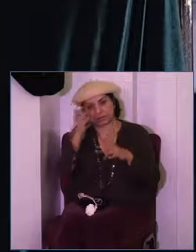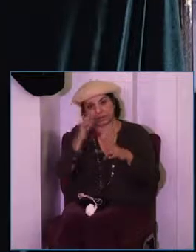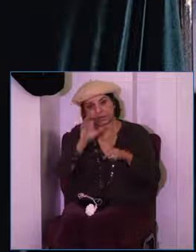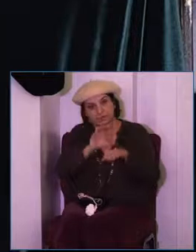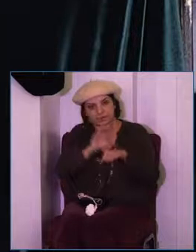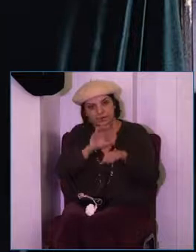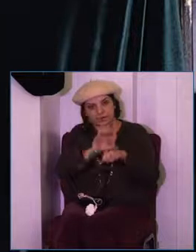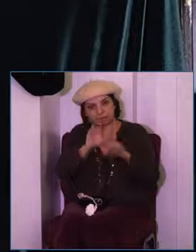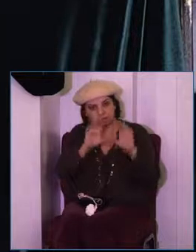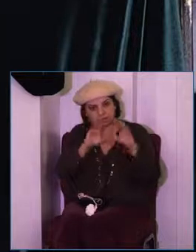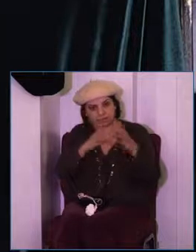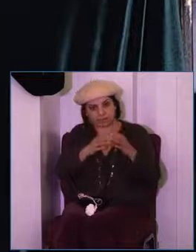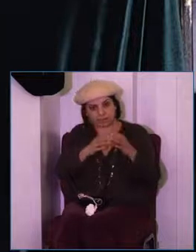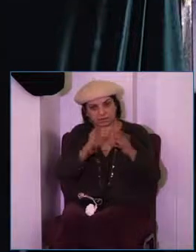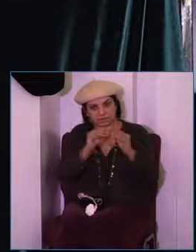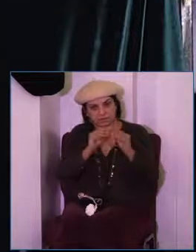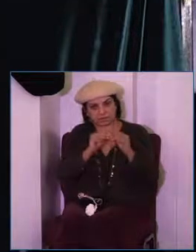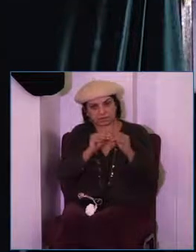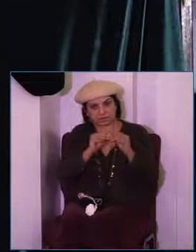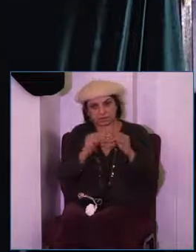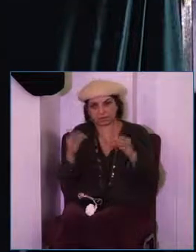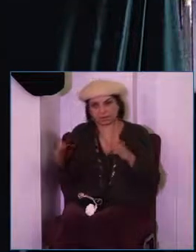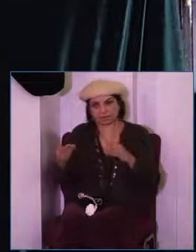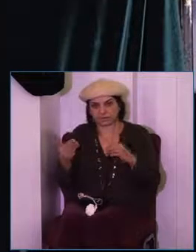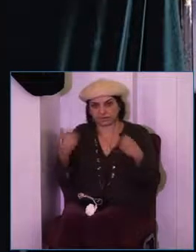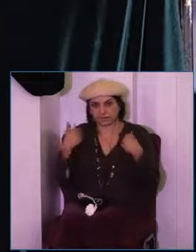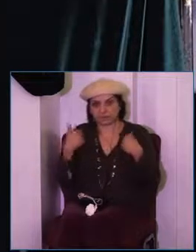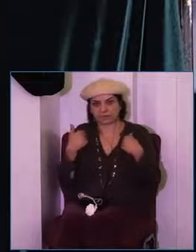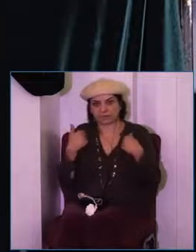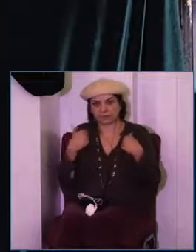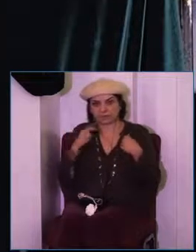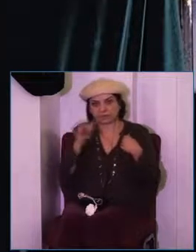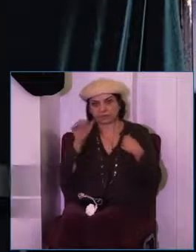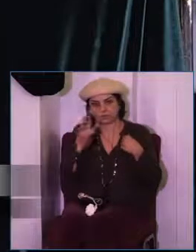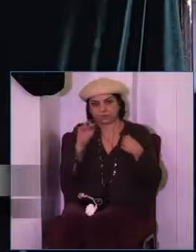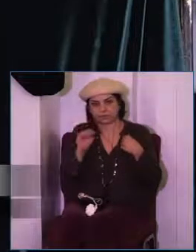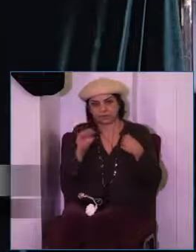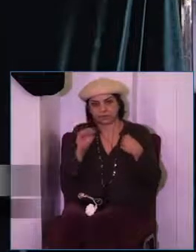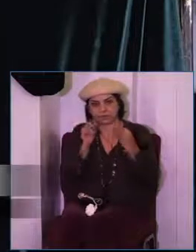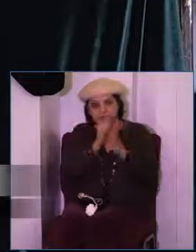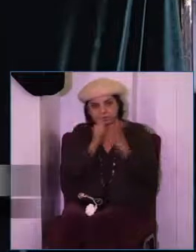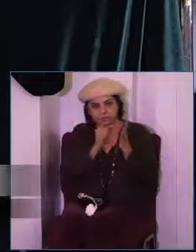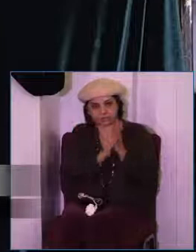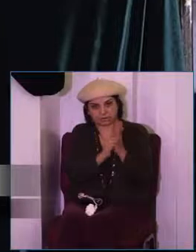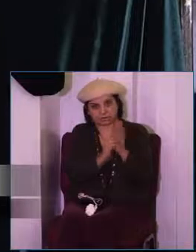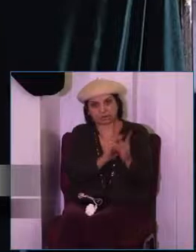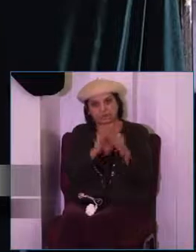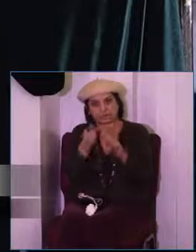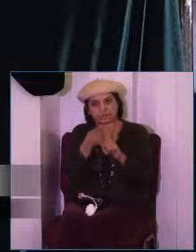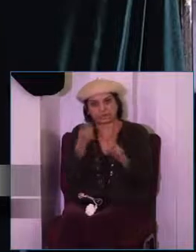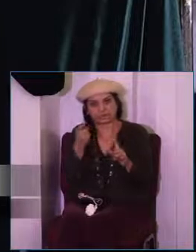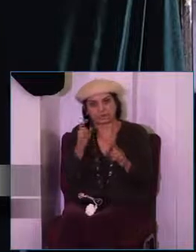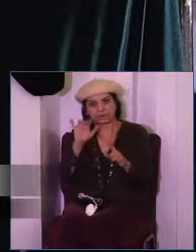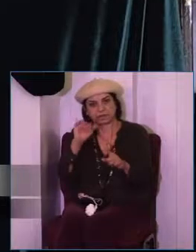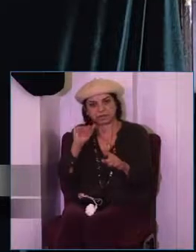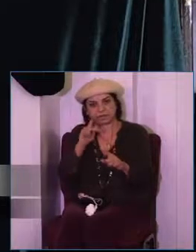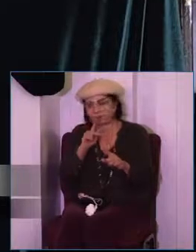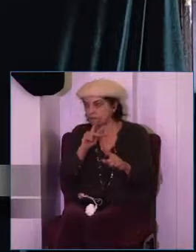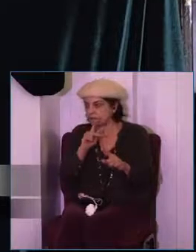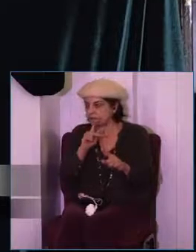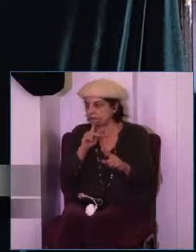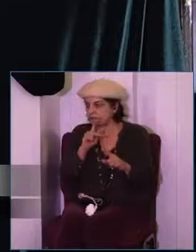if you have a Zoom account, you can go directly from the link on our website. If you will go to